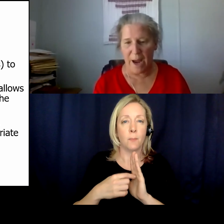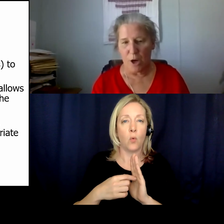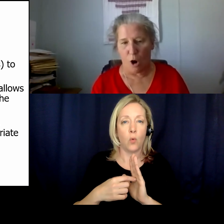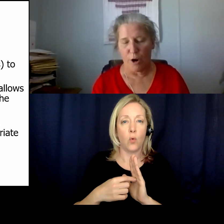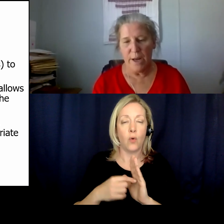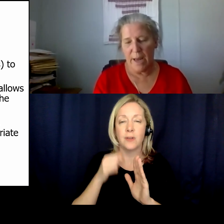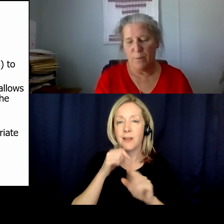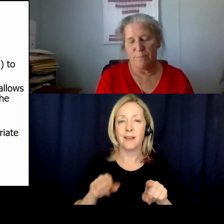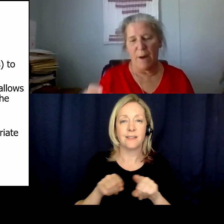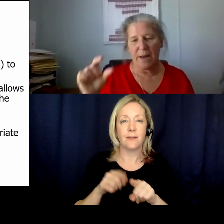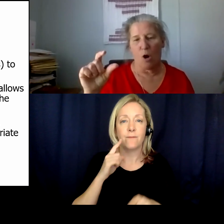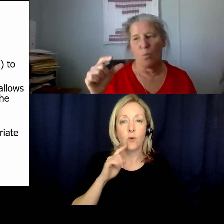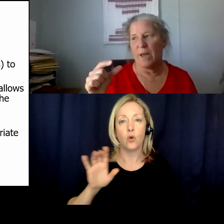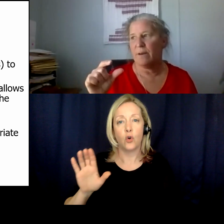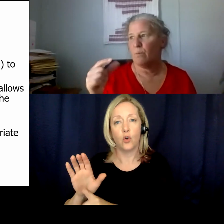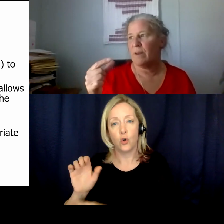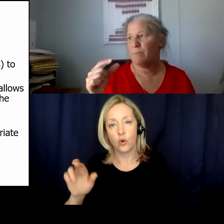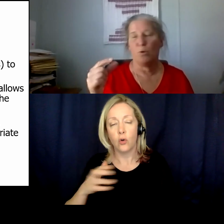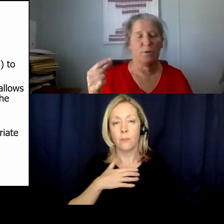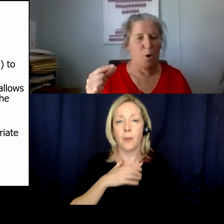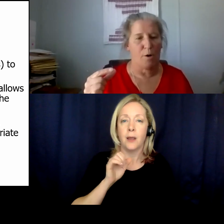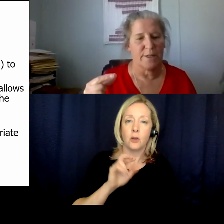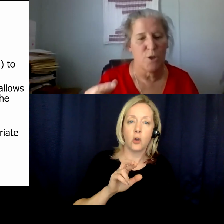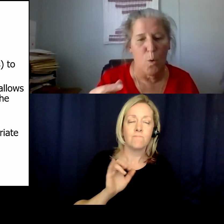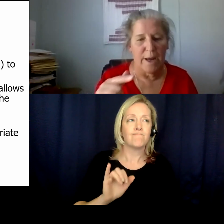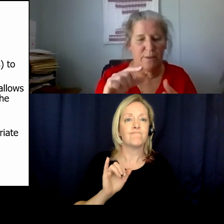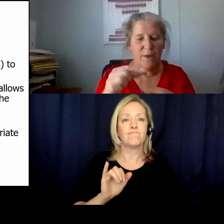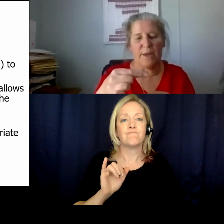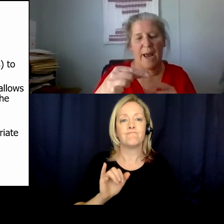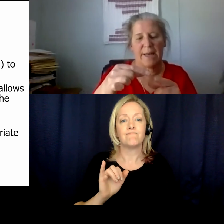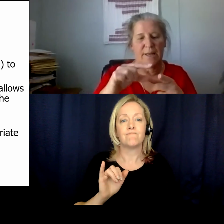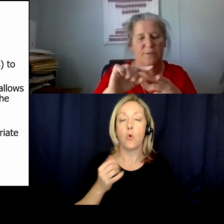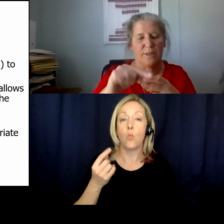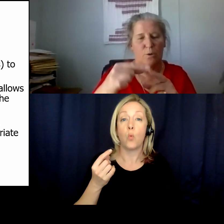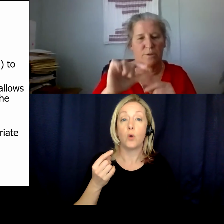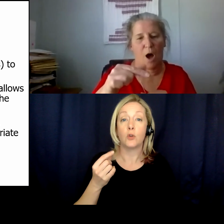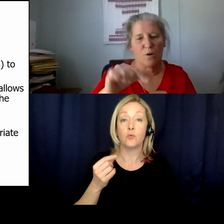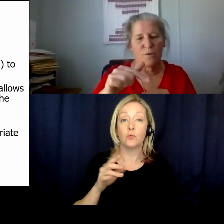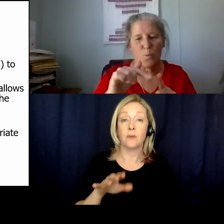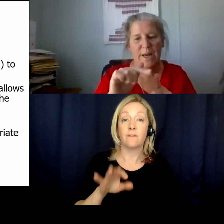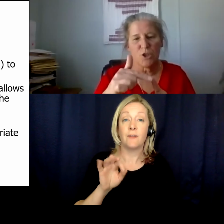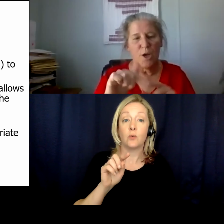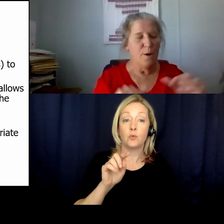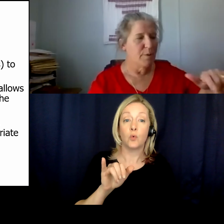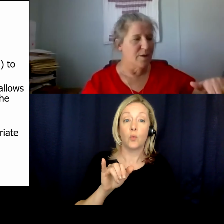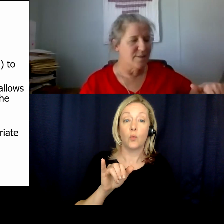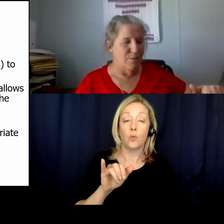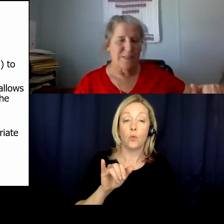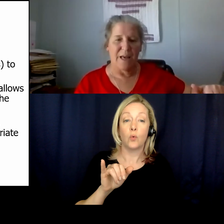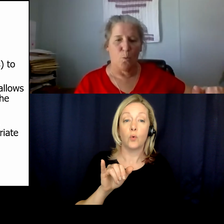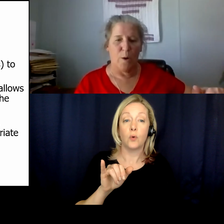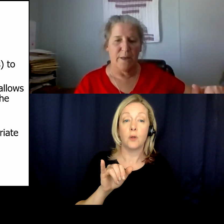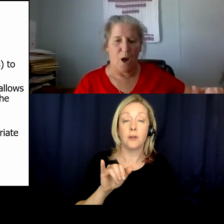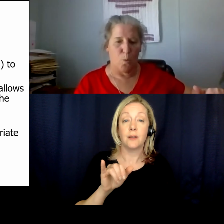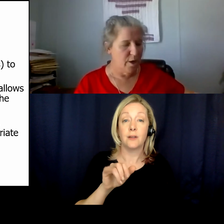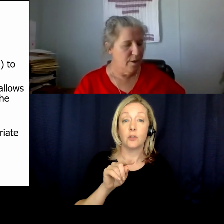with my car. And with my car, we pulled apart a toy that had like the little toggle switch, because that was